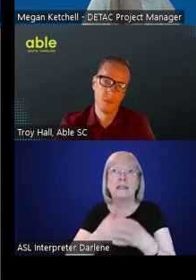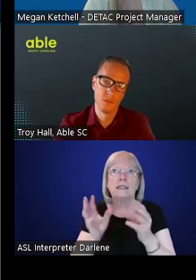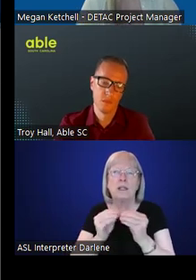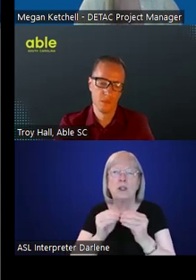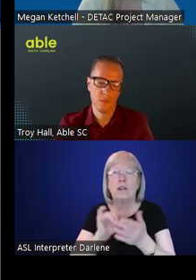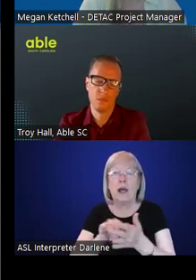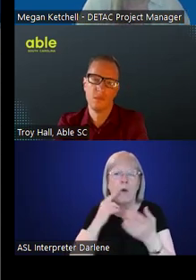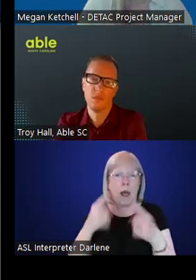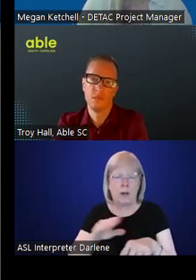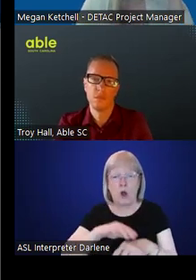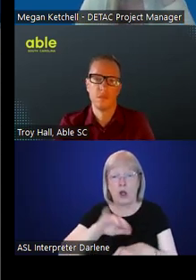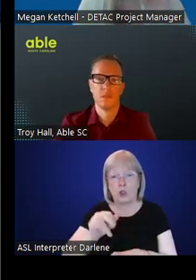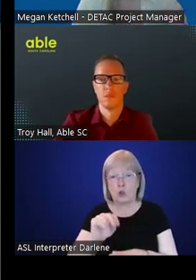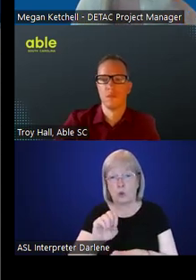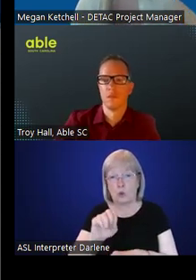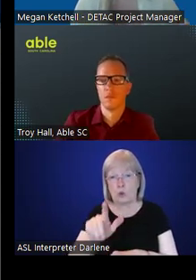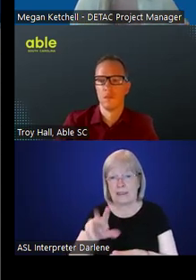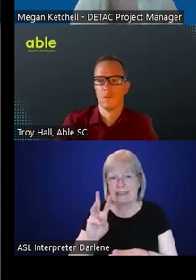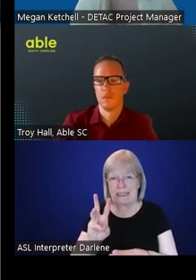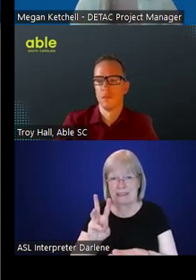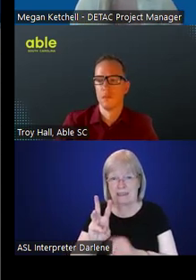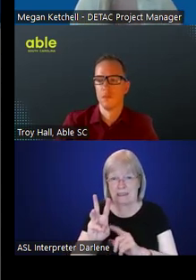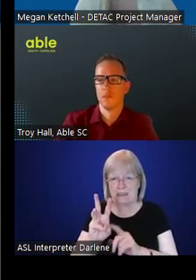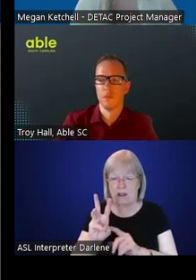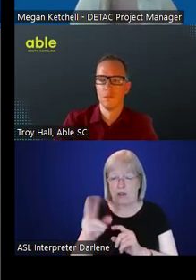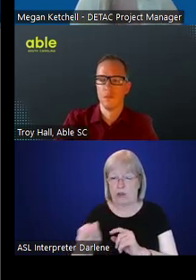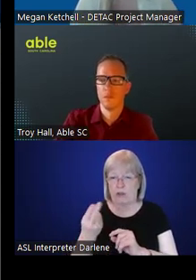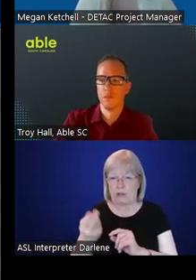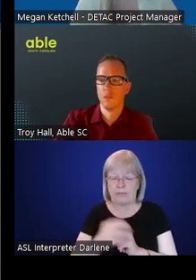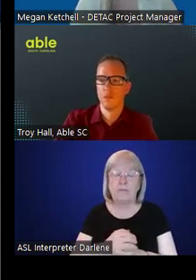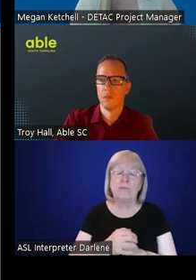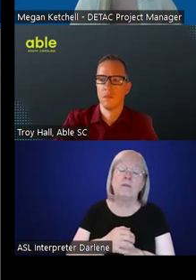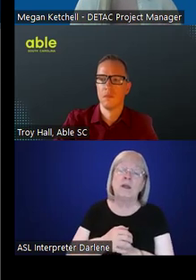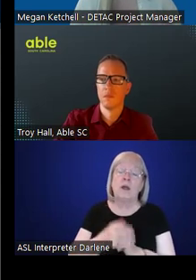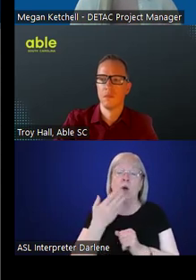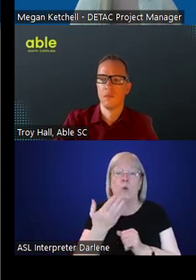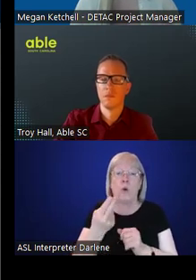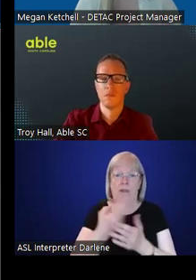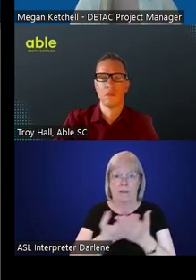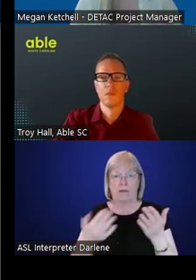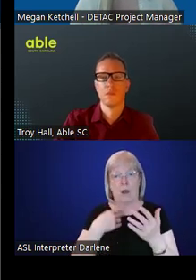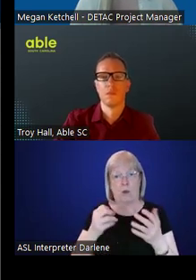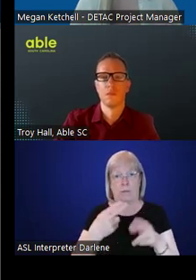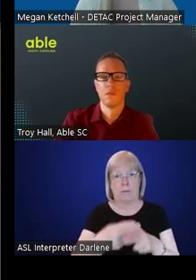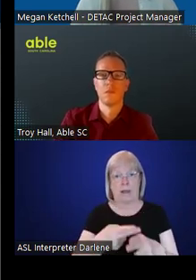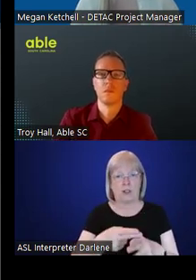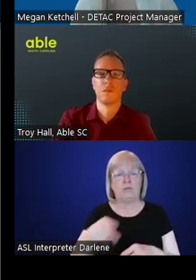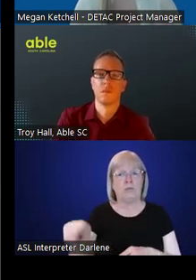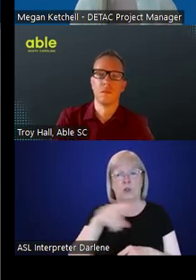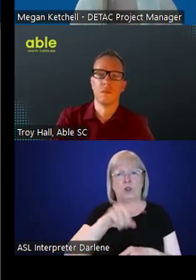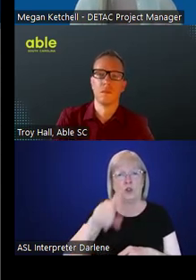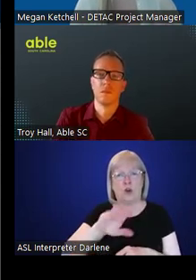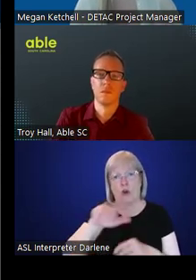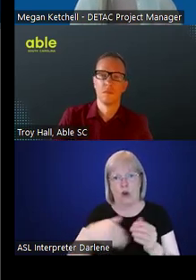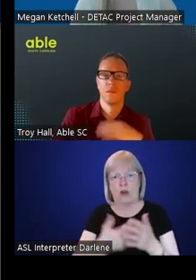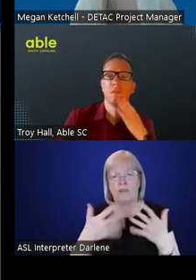26th, Thursday, June 26th. One thing I will note is that you should have all received